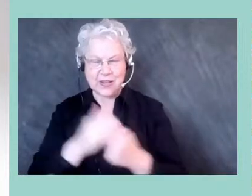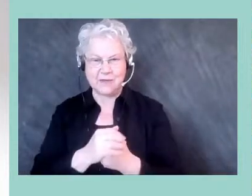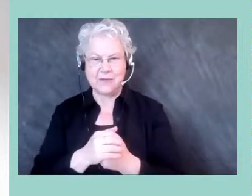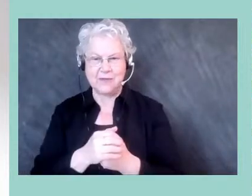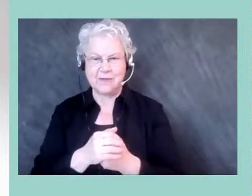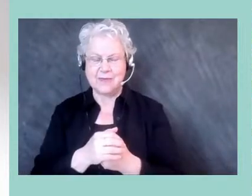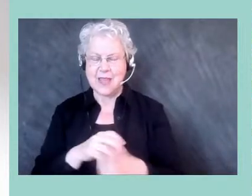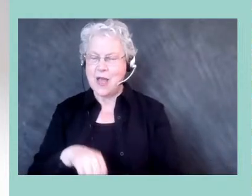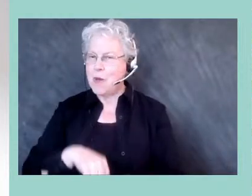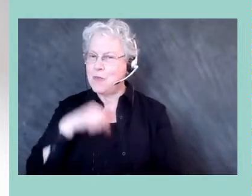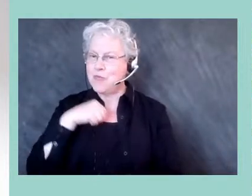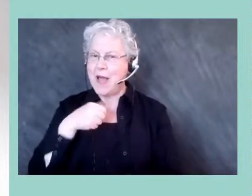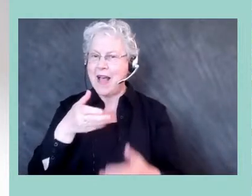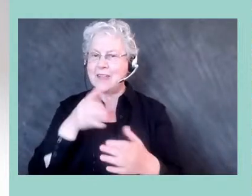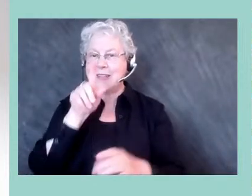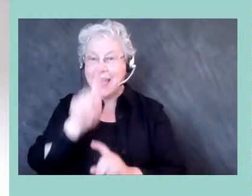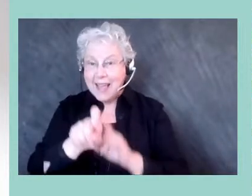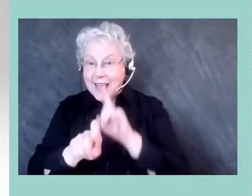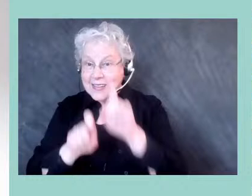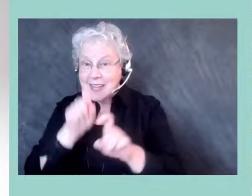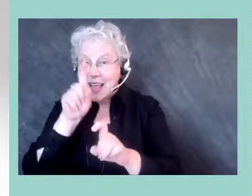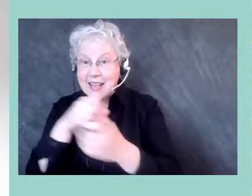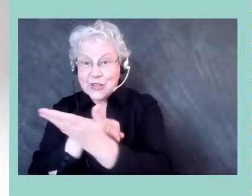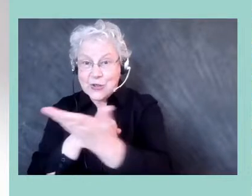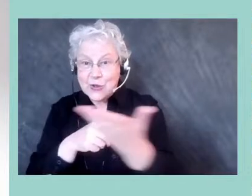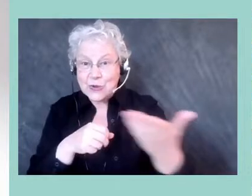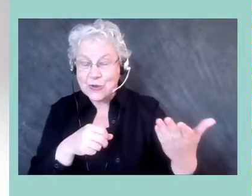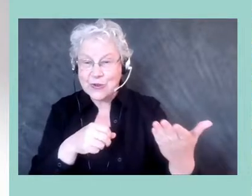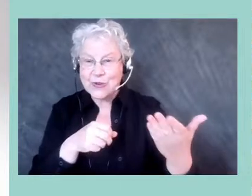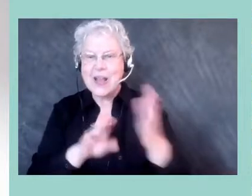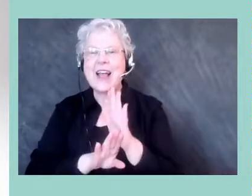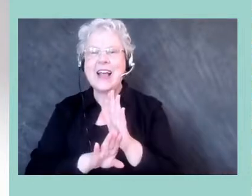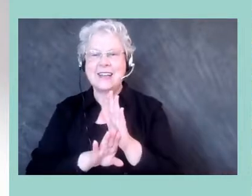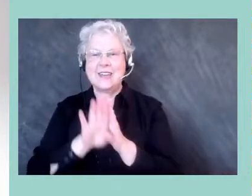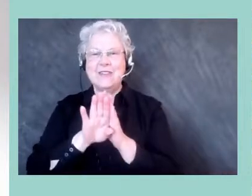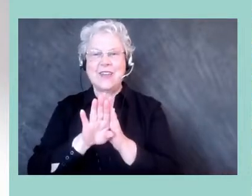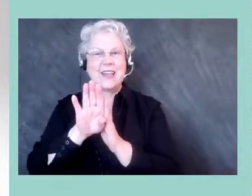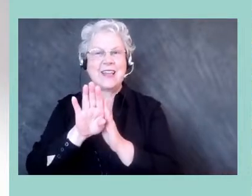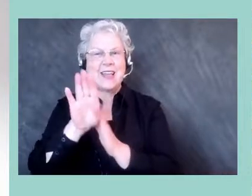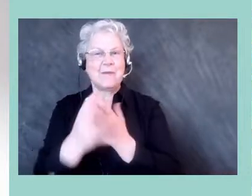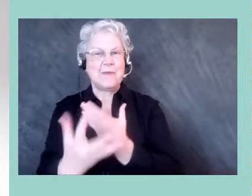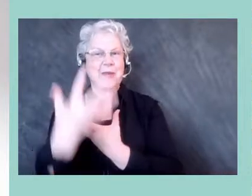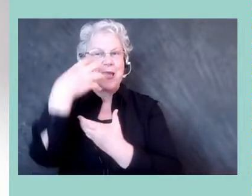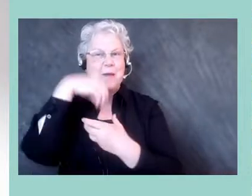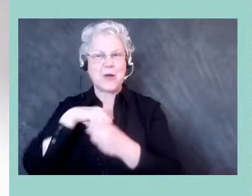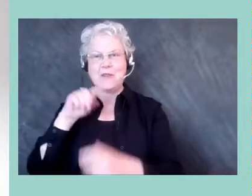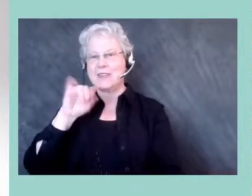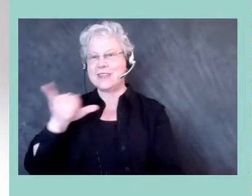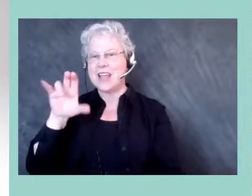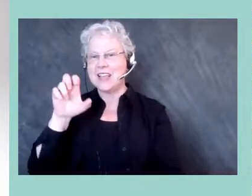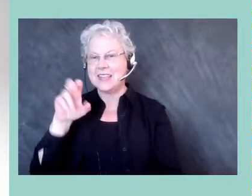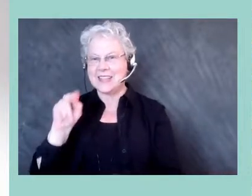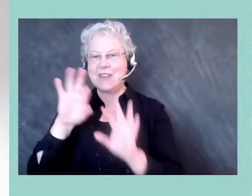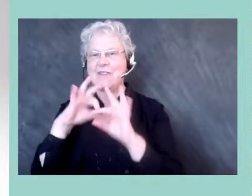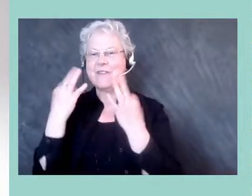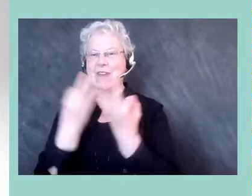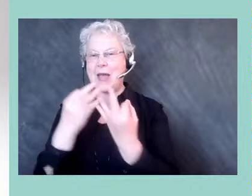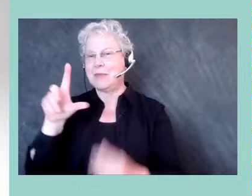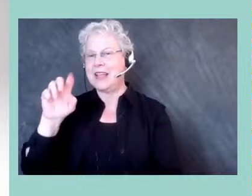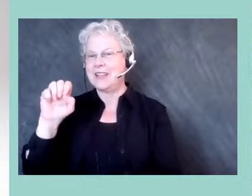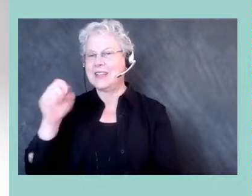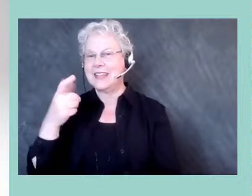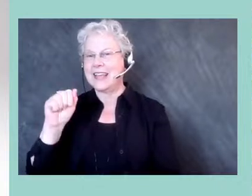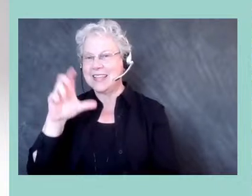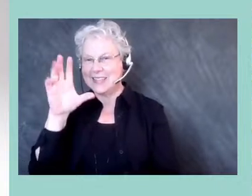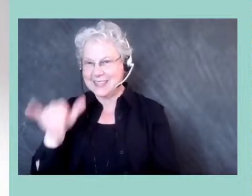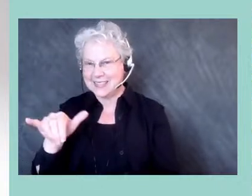to build on and be part of the Tyson family's legacy. There are many ways to donate. You